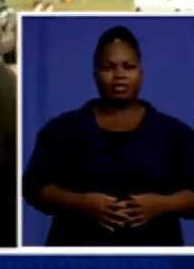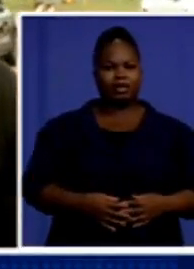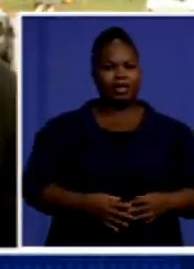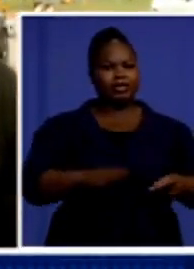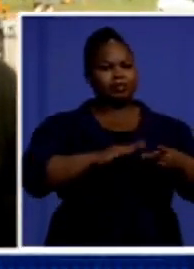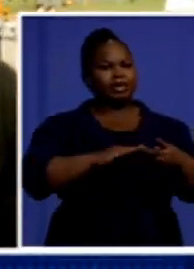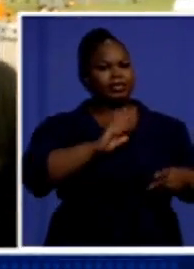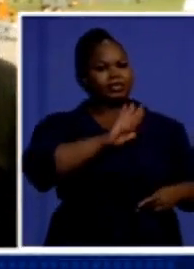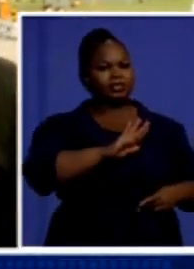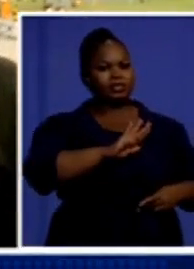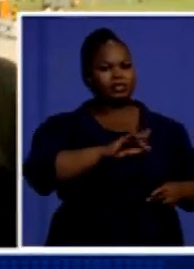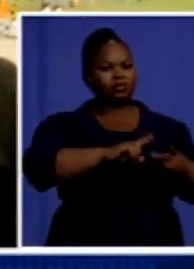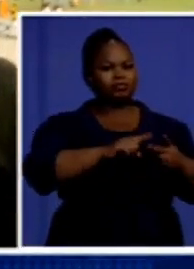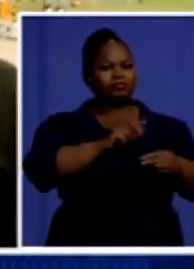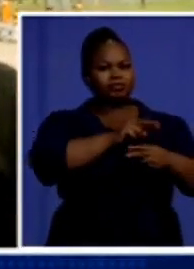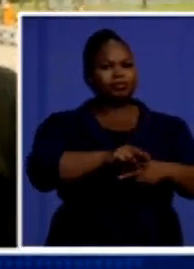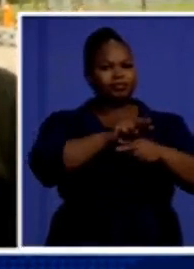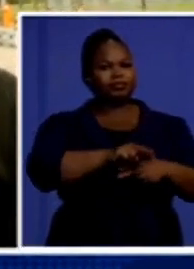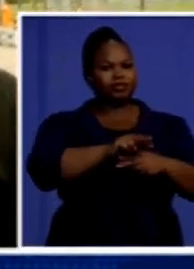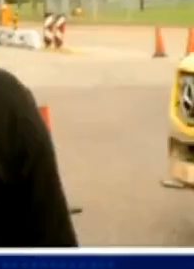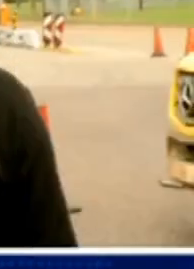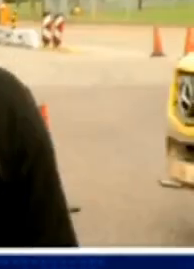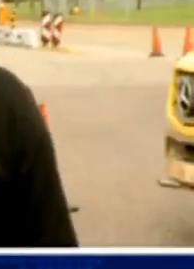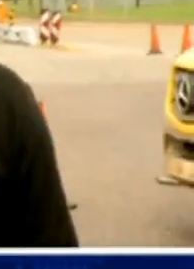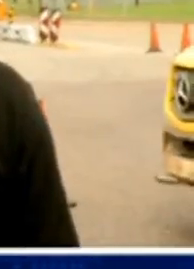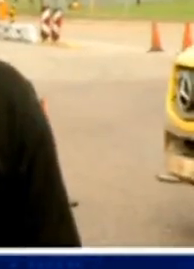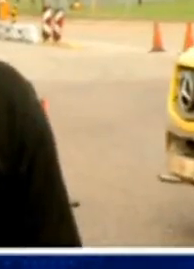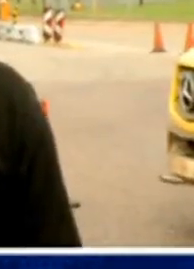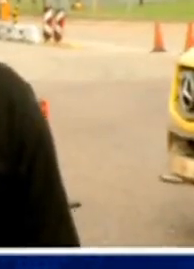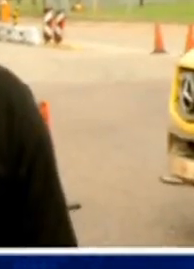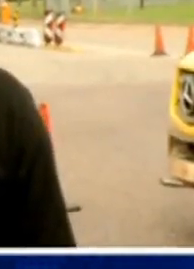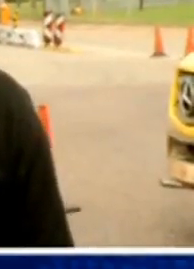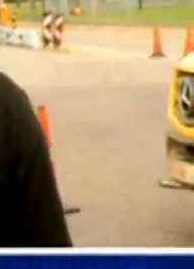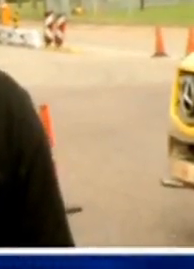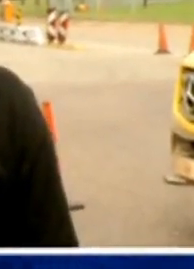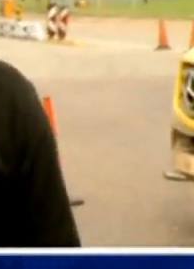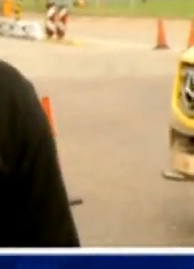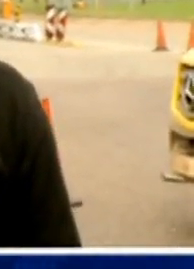monitoring other parts of the country as South Africans prepare for the Easter weekend.